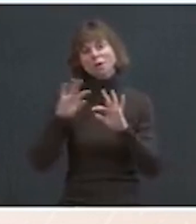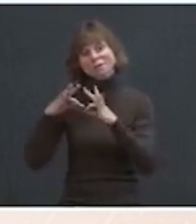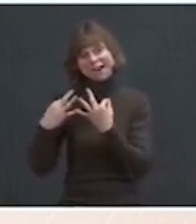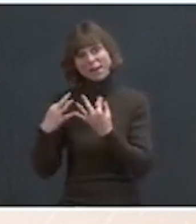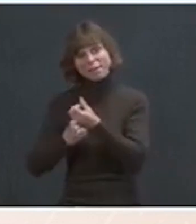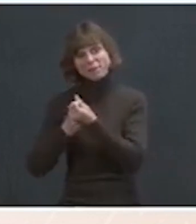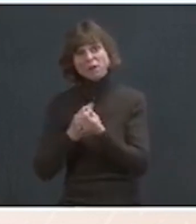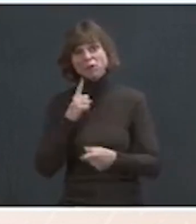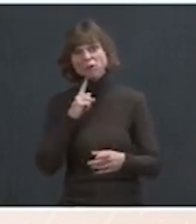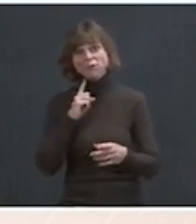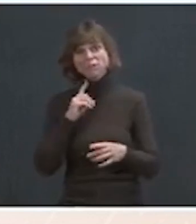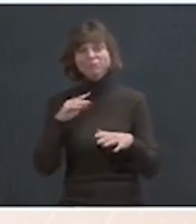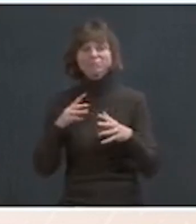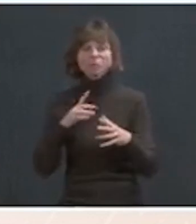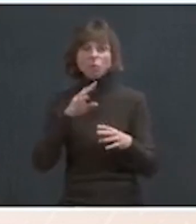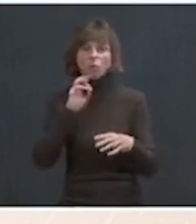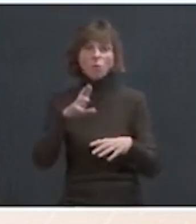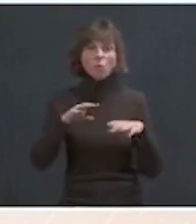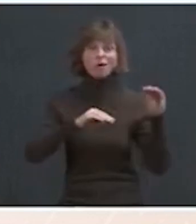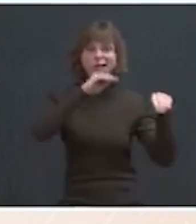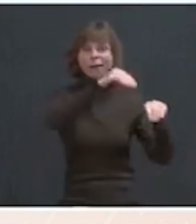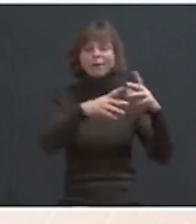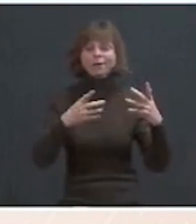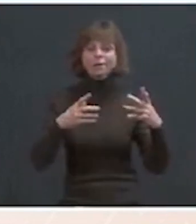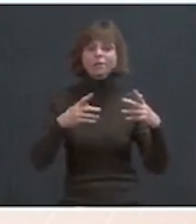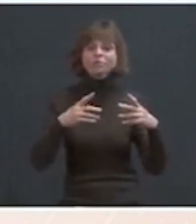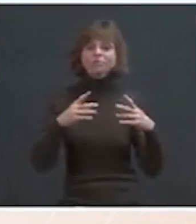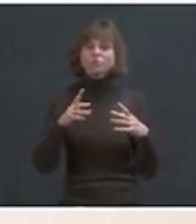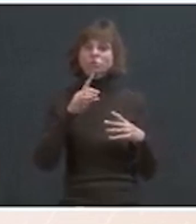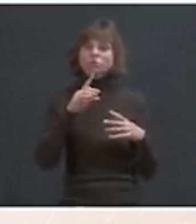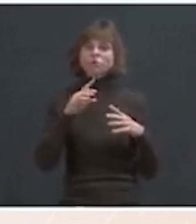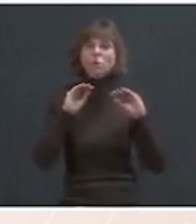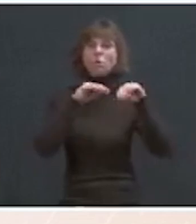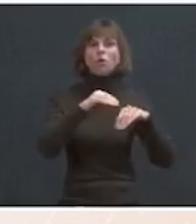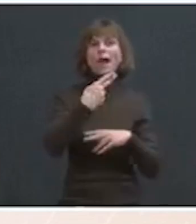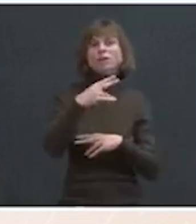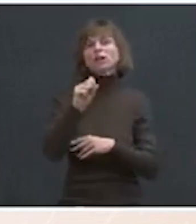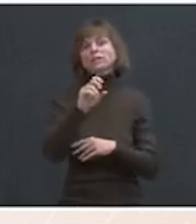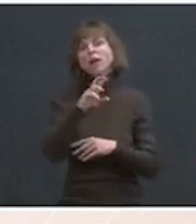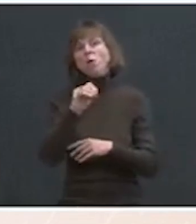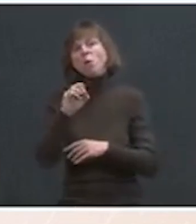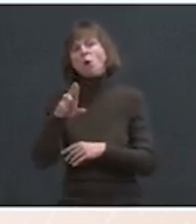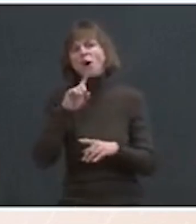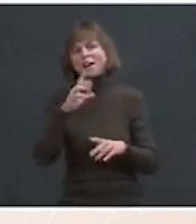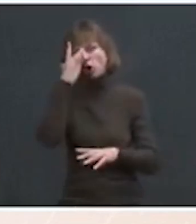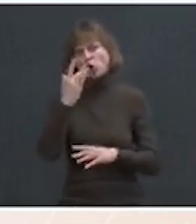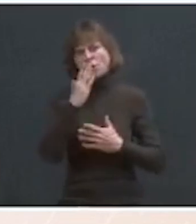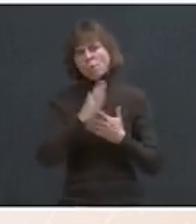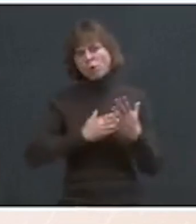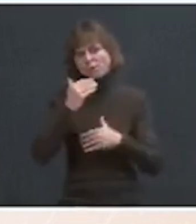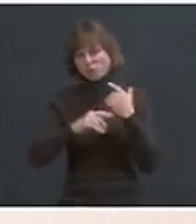embedding HHS and ORR in the earlier parts of the process. So, you know, the president is very focused and very in the weeds on